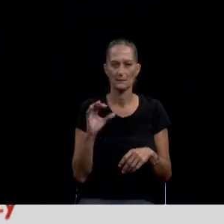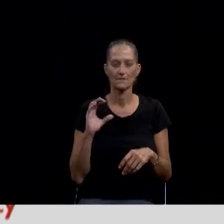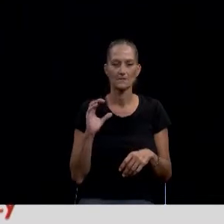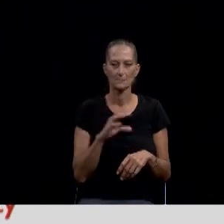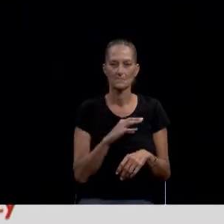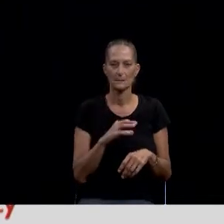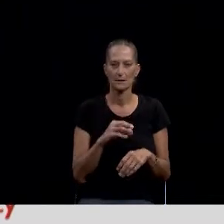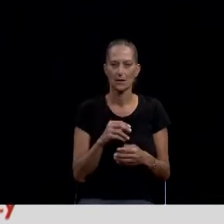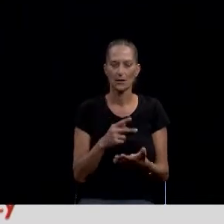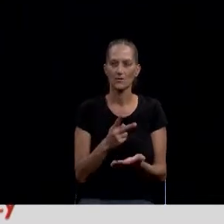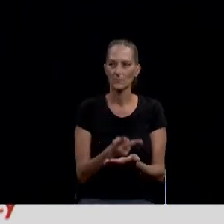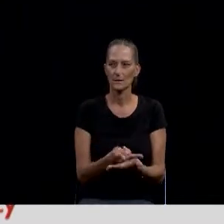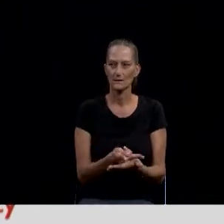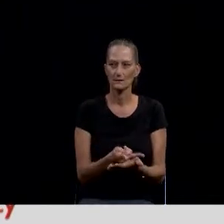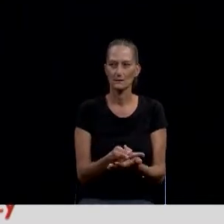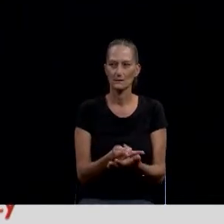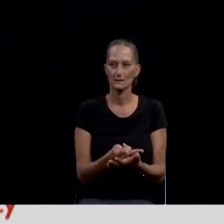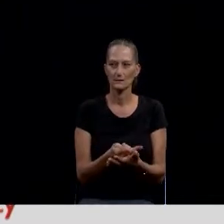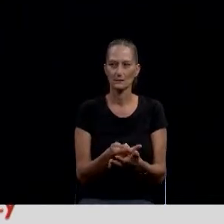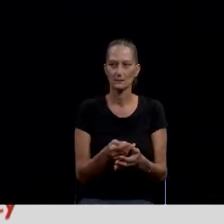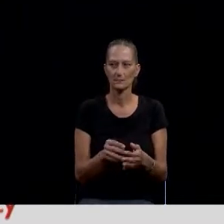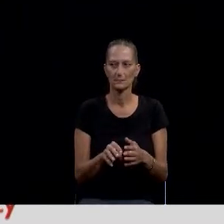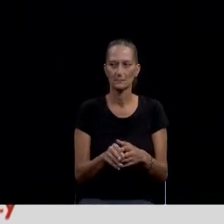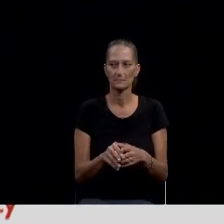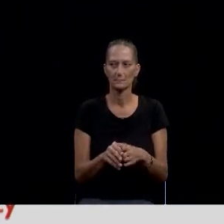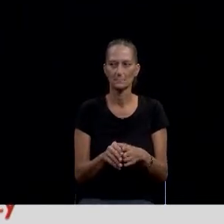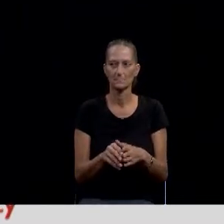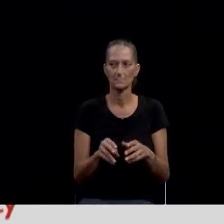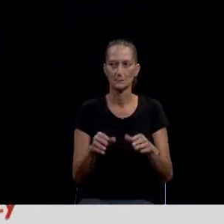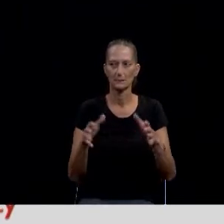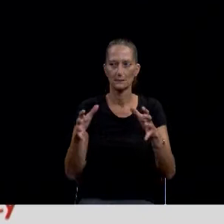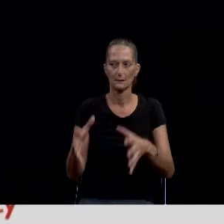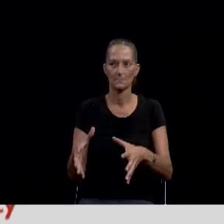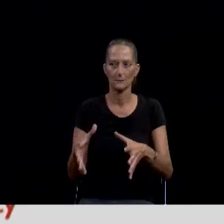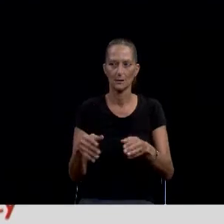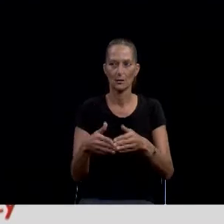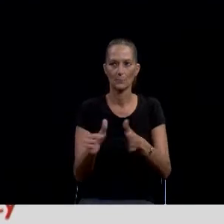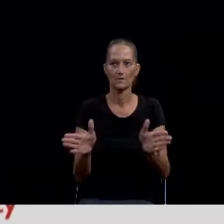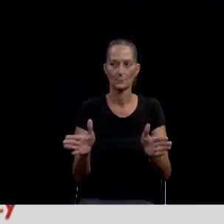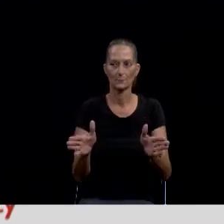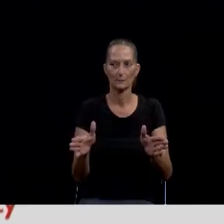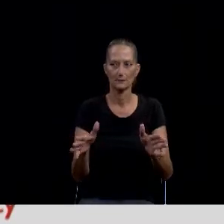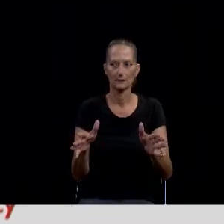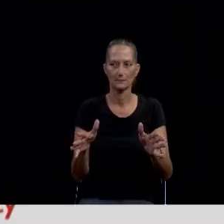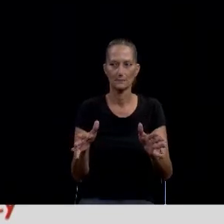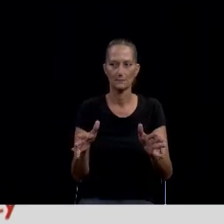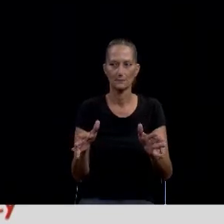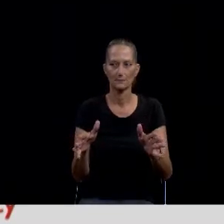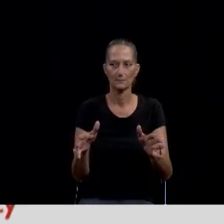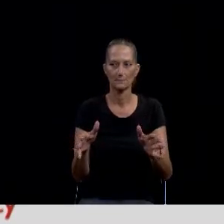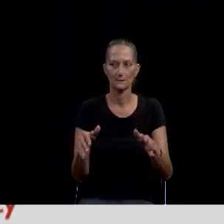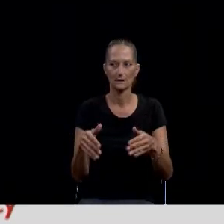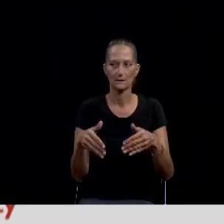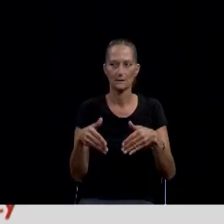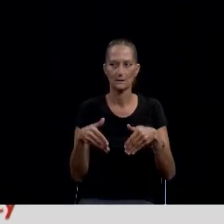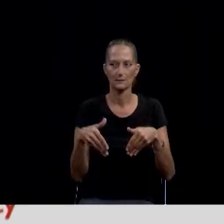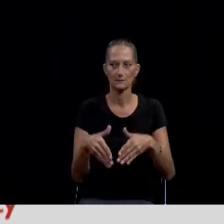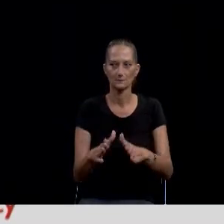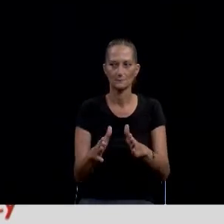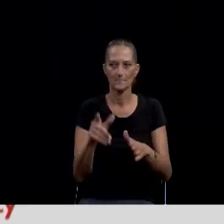100-foot wide Bridge Street right-of-way, to create a festival street and some nearby railroad property to create a public